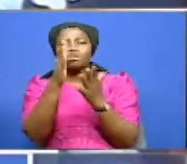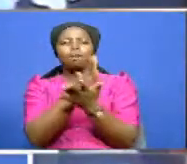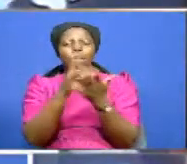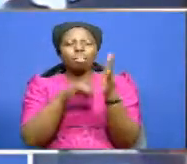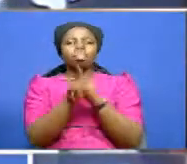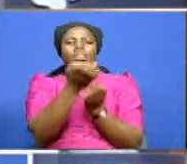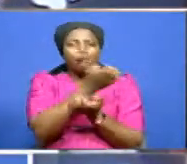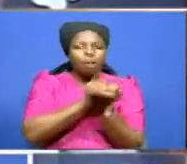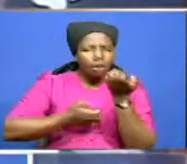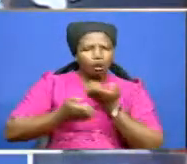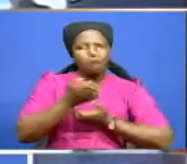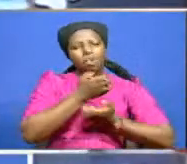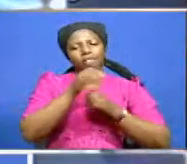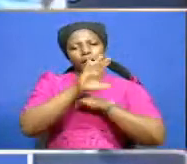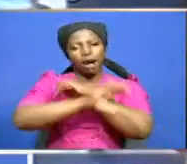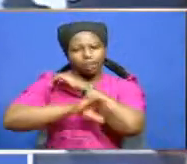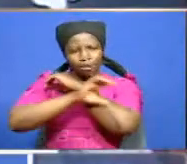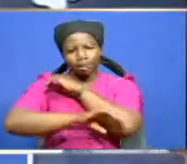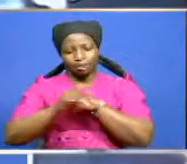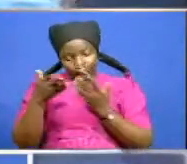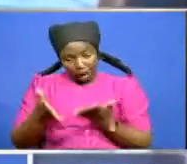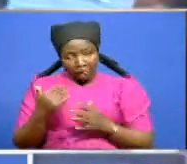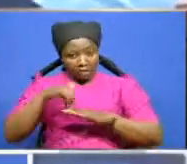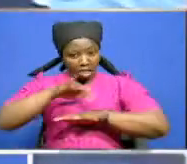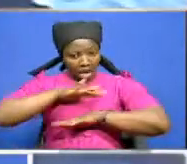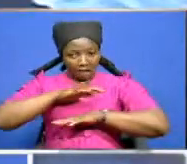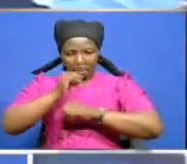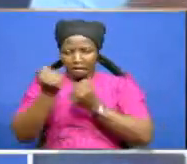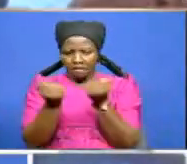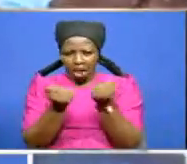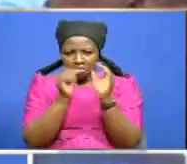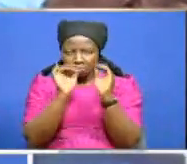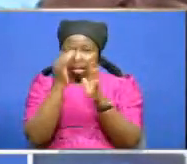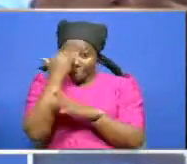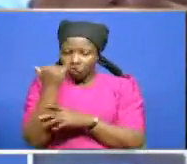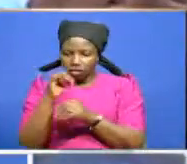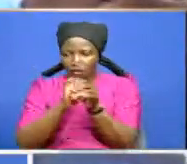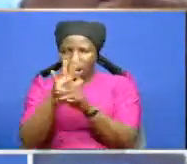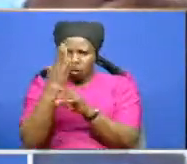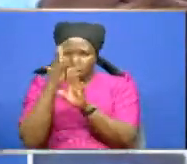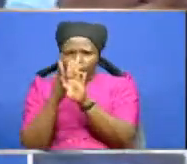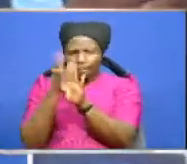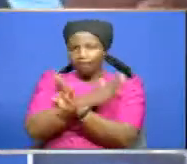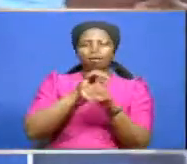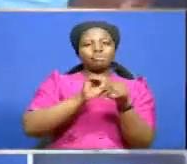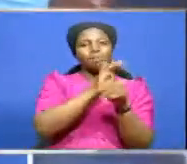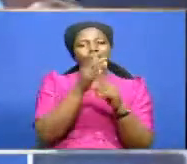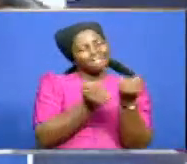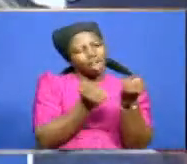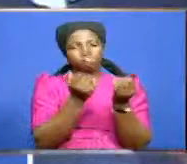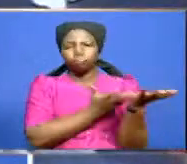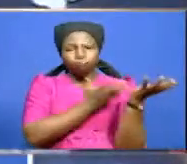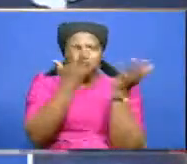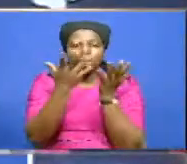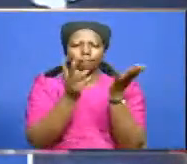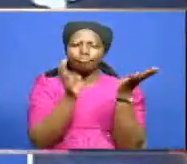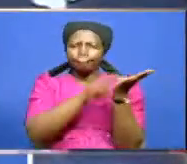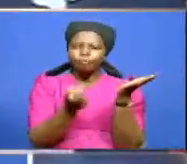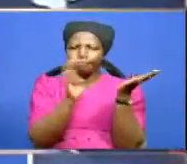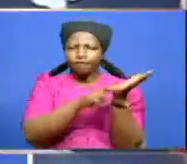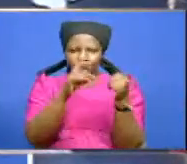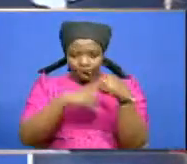there are not enough vehicles. This is because of Corona. You know, before Corona, the vehicles were used to carrying 64 passengers.